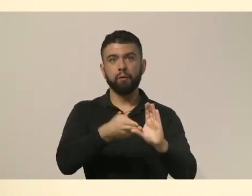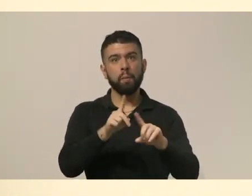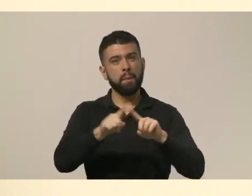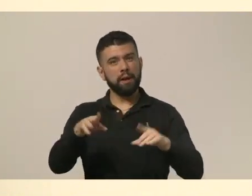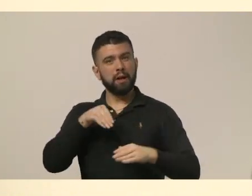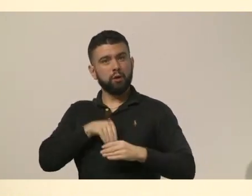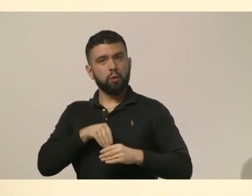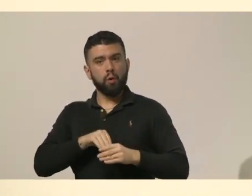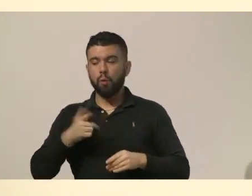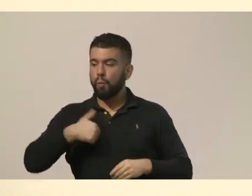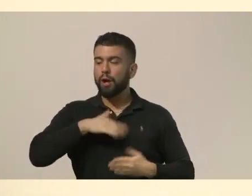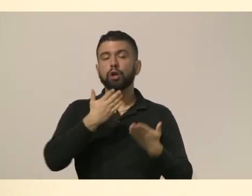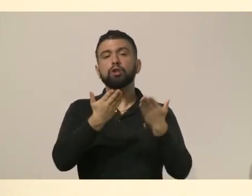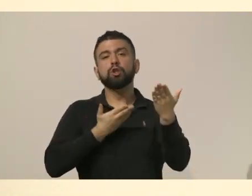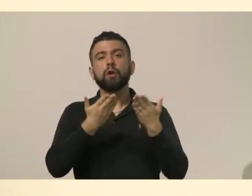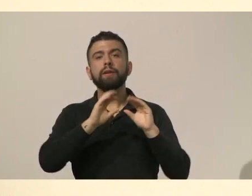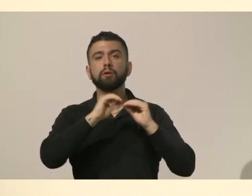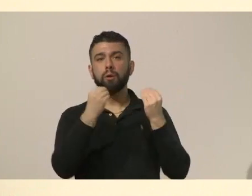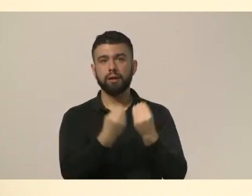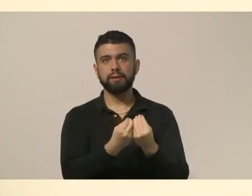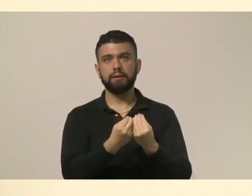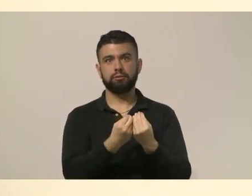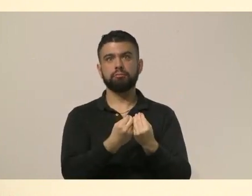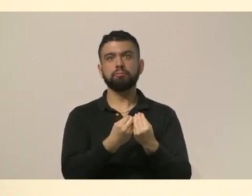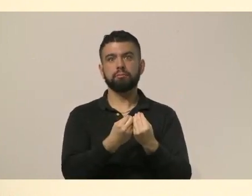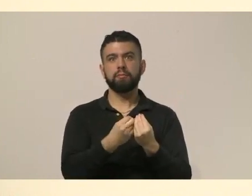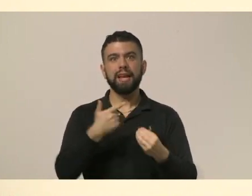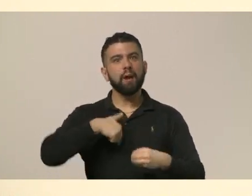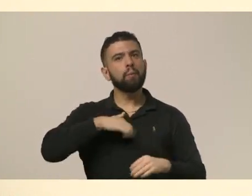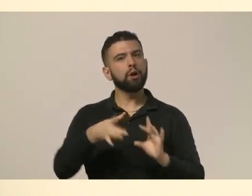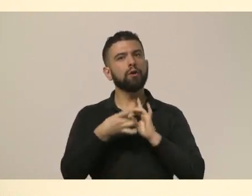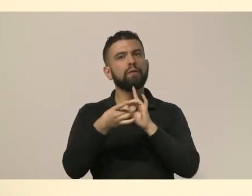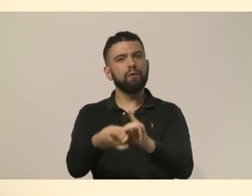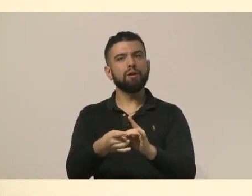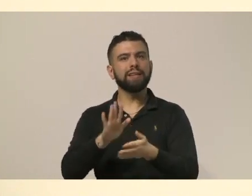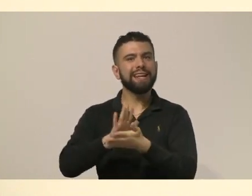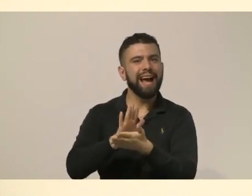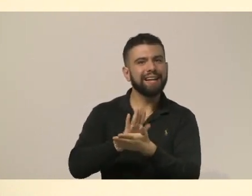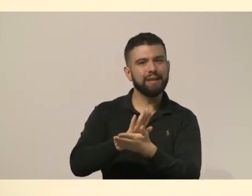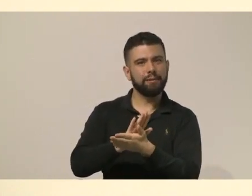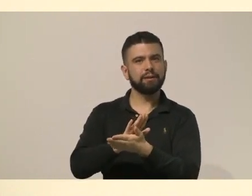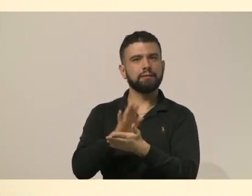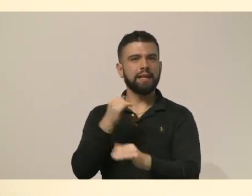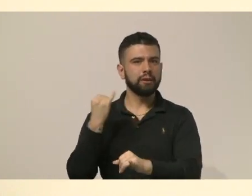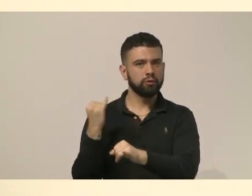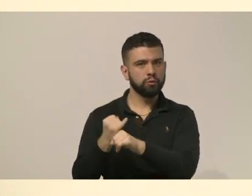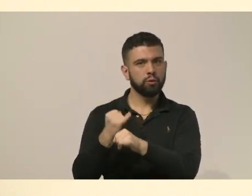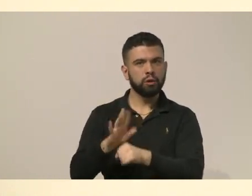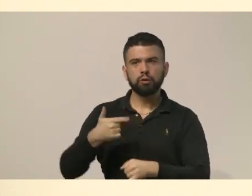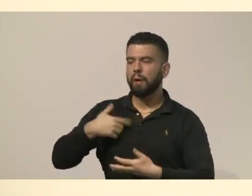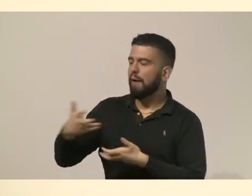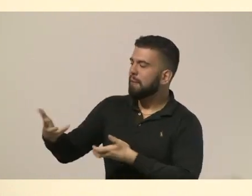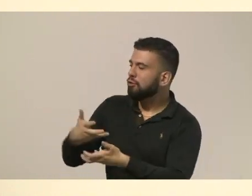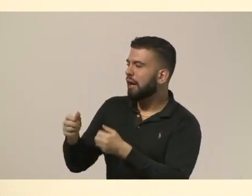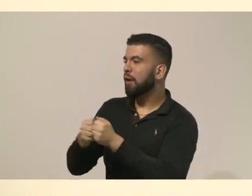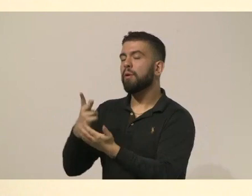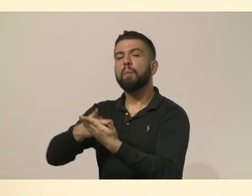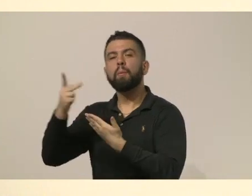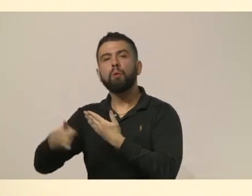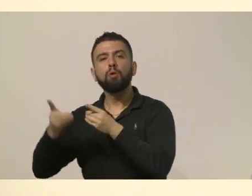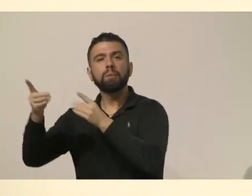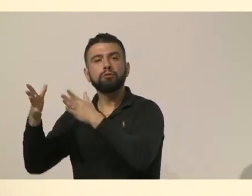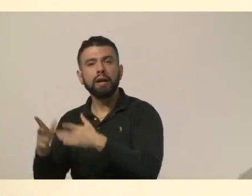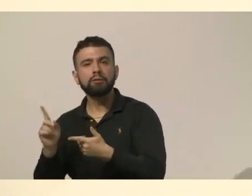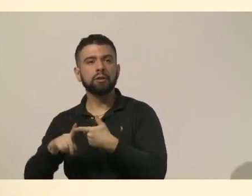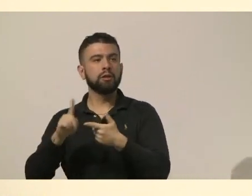and primarily in the service of the academic mission of the institution. So I've been talking with program directors and department chairs, and I have